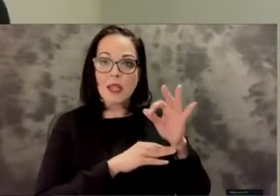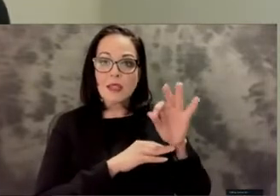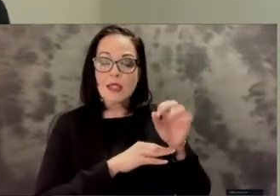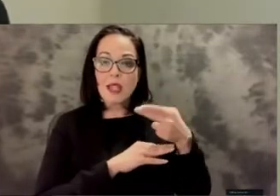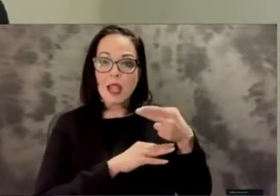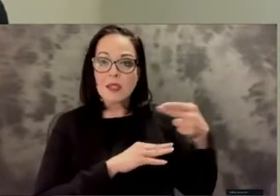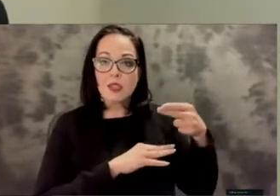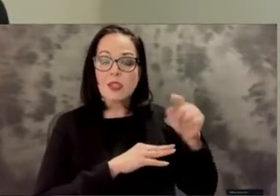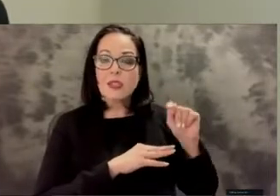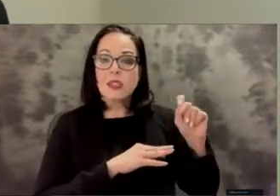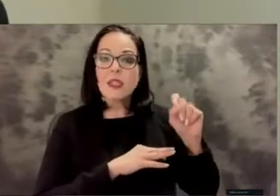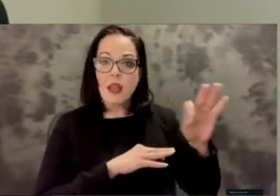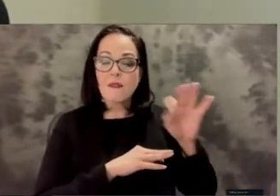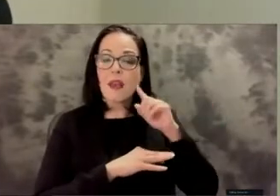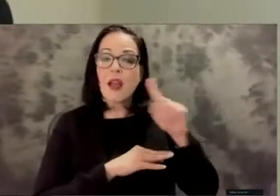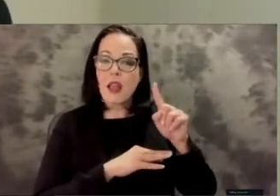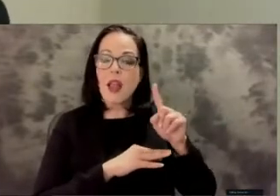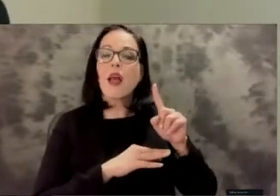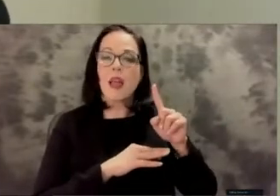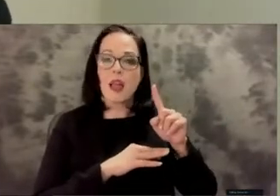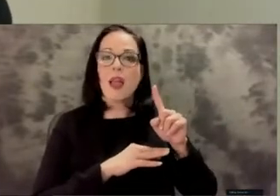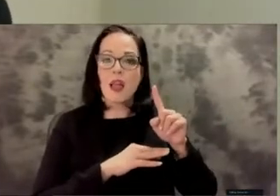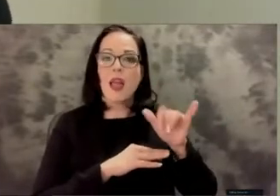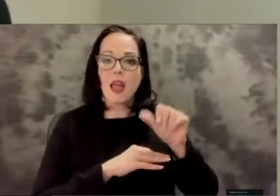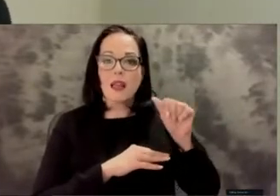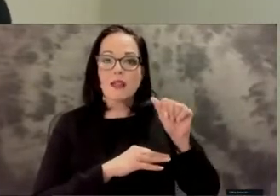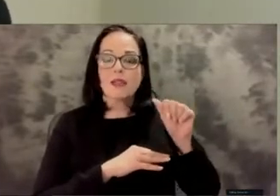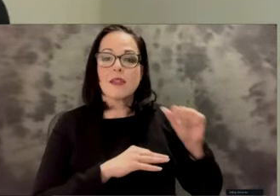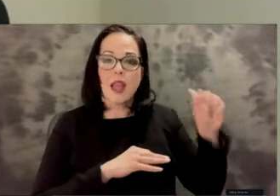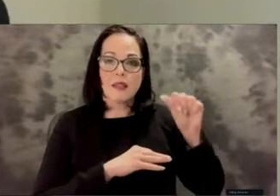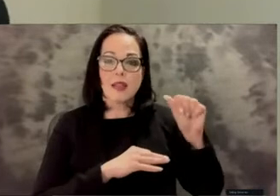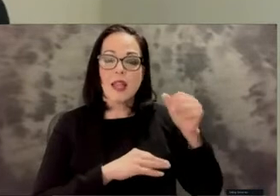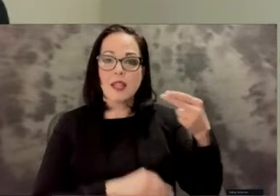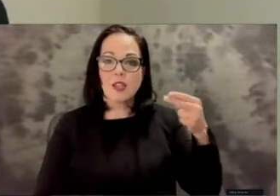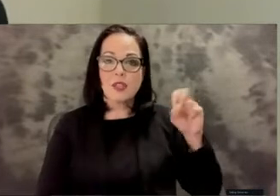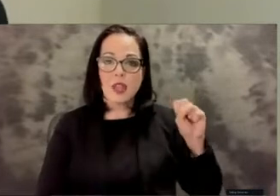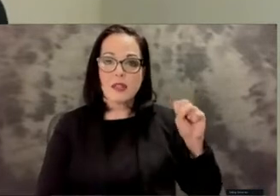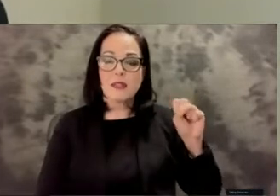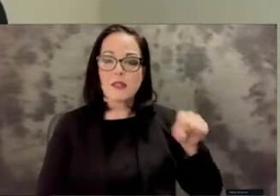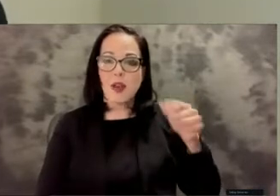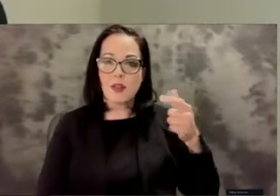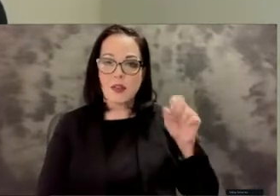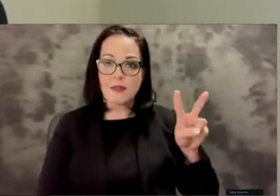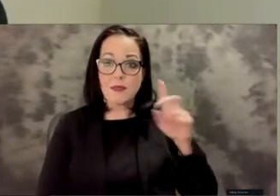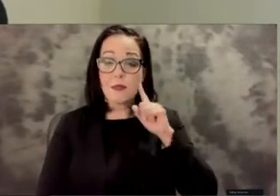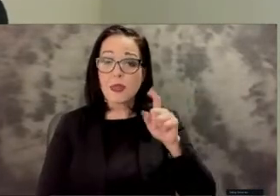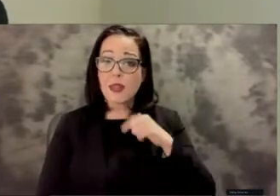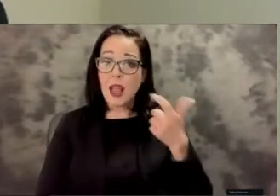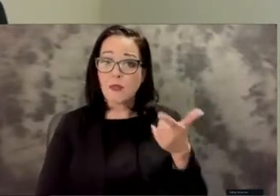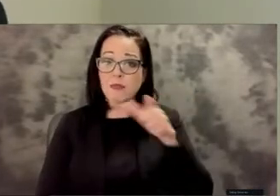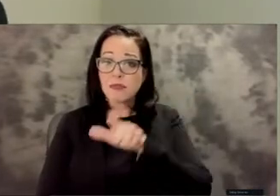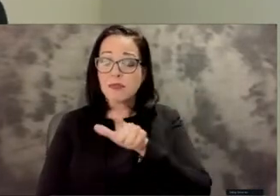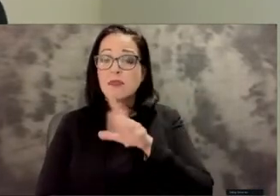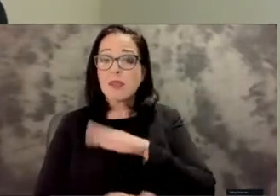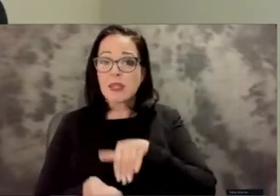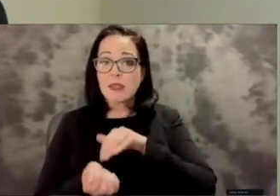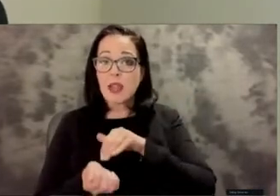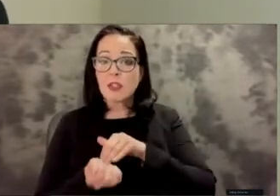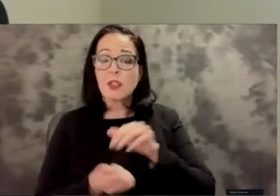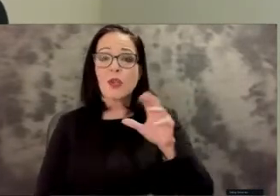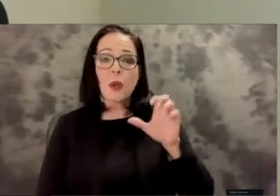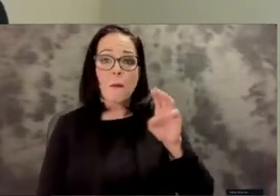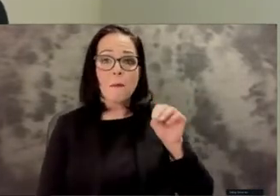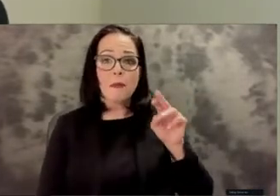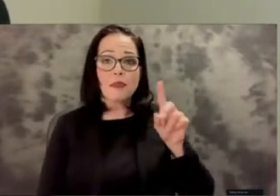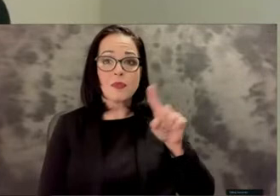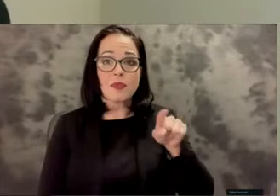HETF at hhs.gov. With that, I turn it over to Dr. Marcella Nunez-Smith, Chair of the